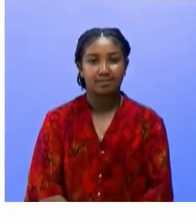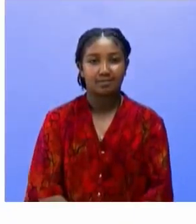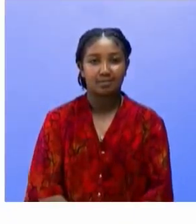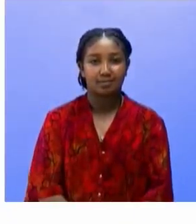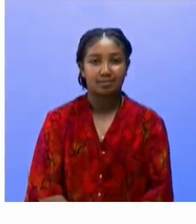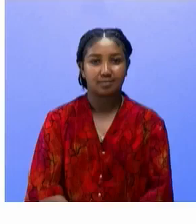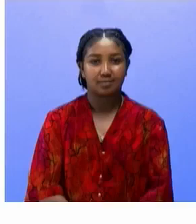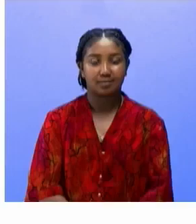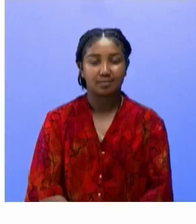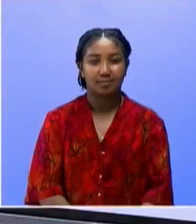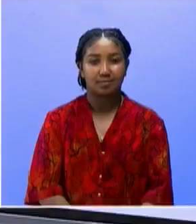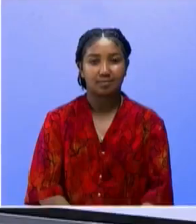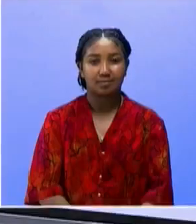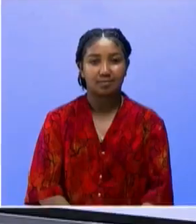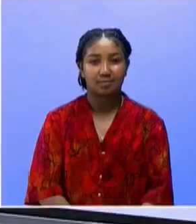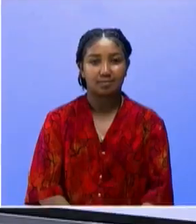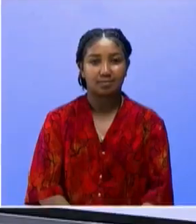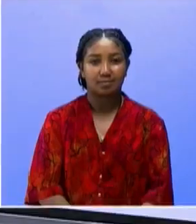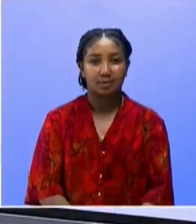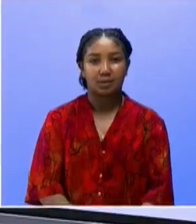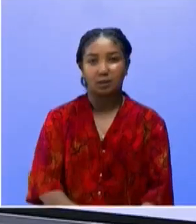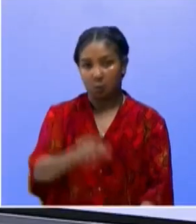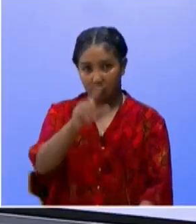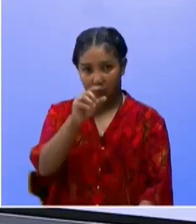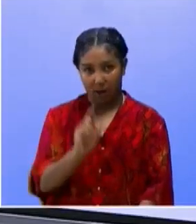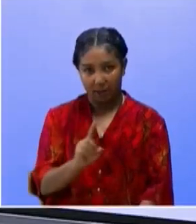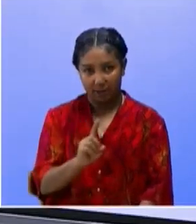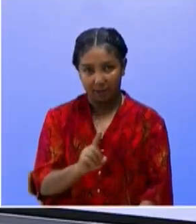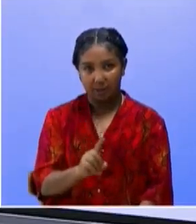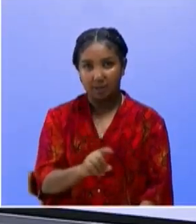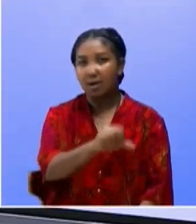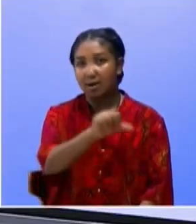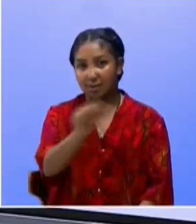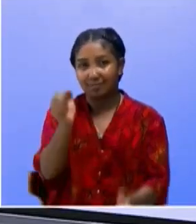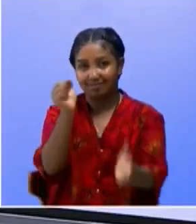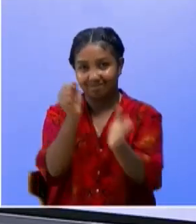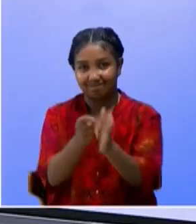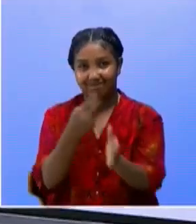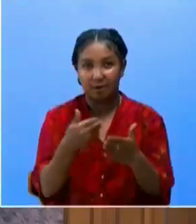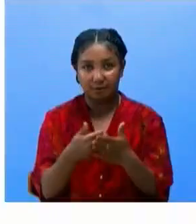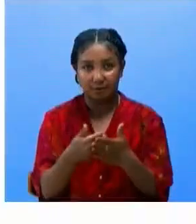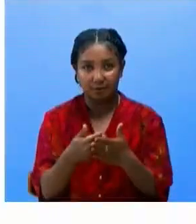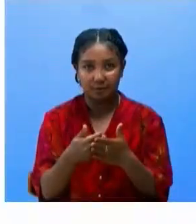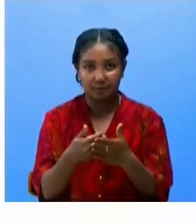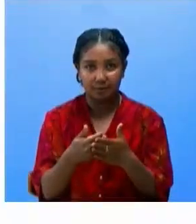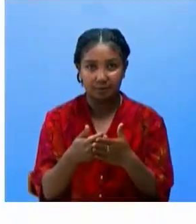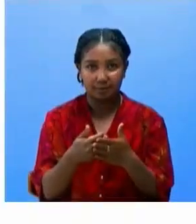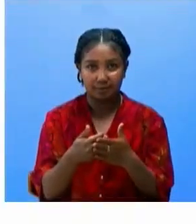Wash my hand. This is 1. Let's see another one. Okay?